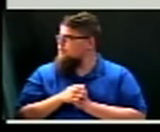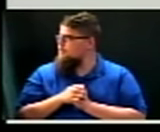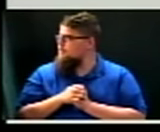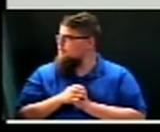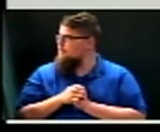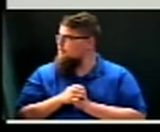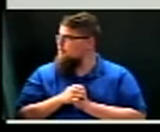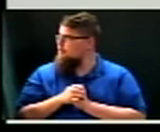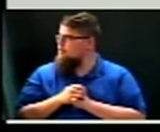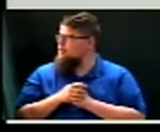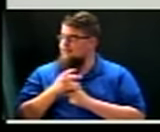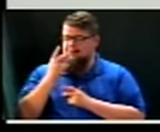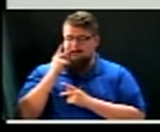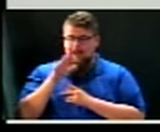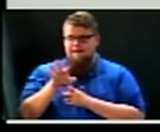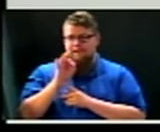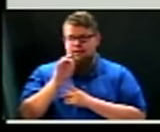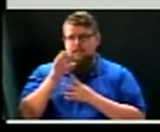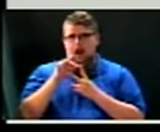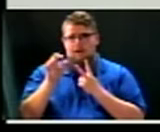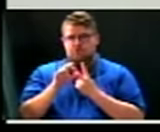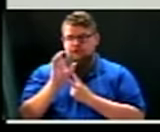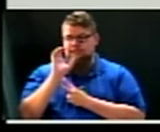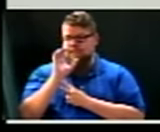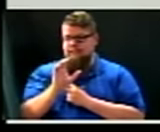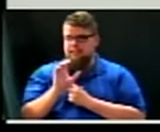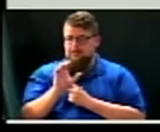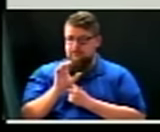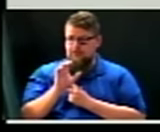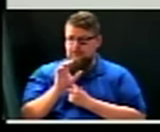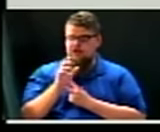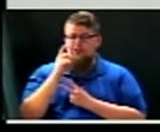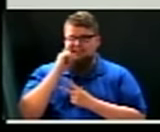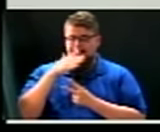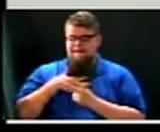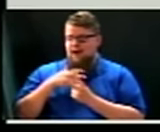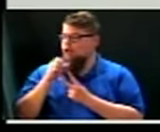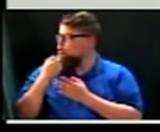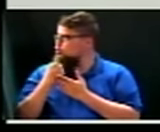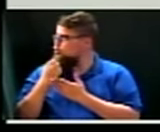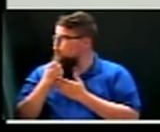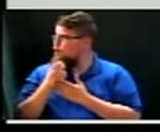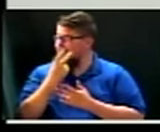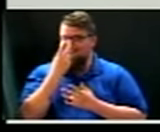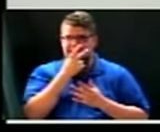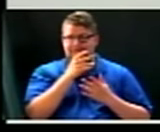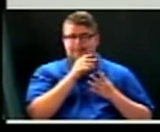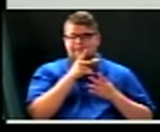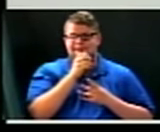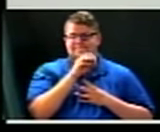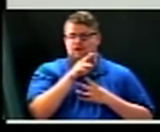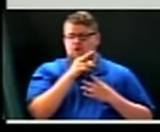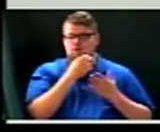So I picked option C, and you can see my score. You can see the peer reviewer's